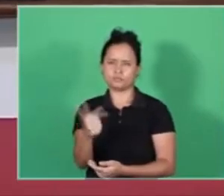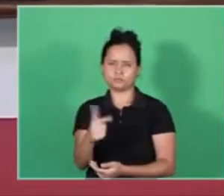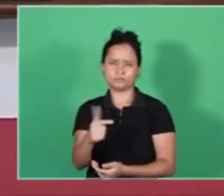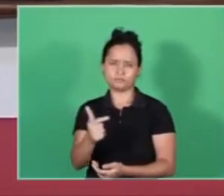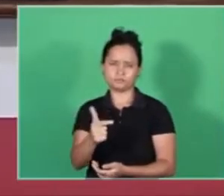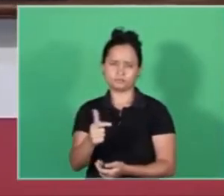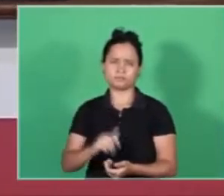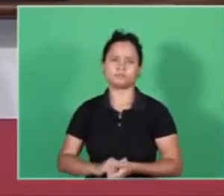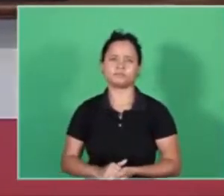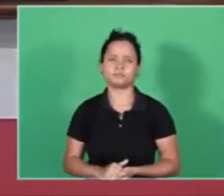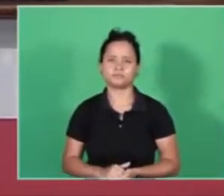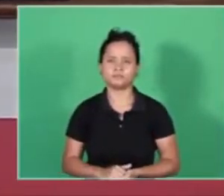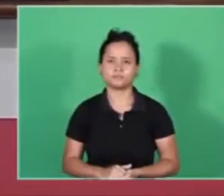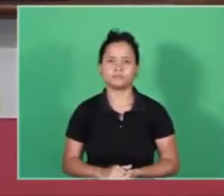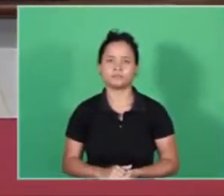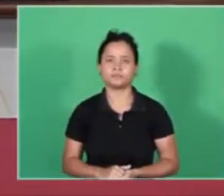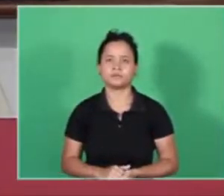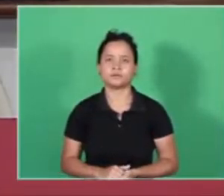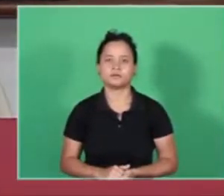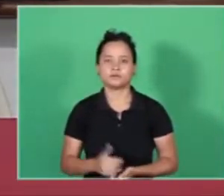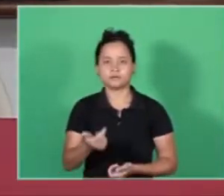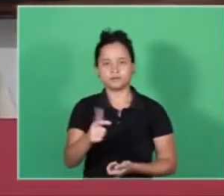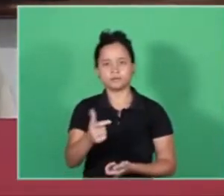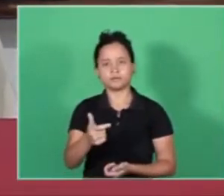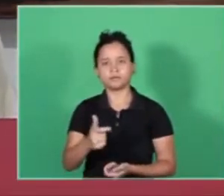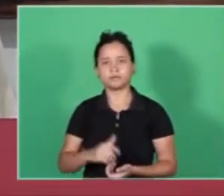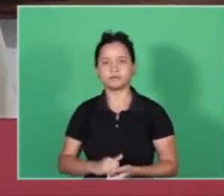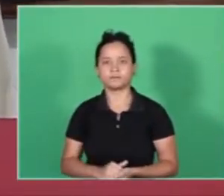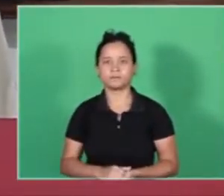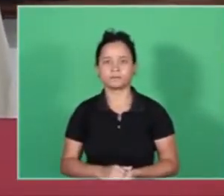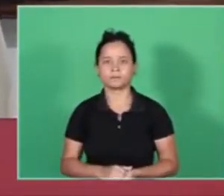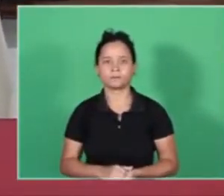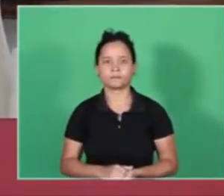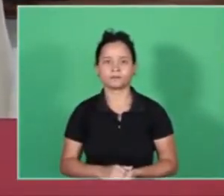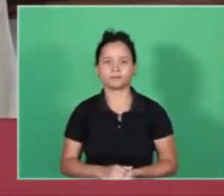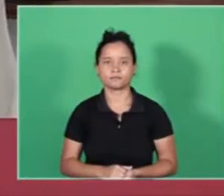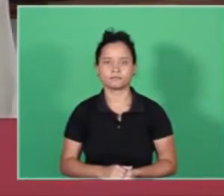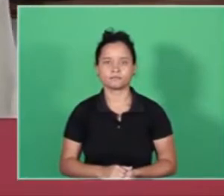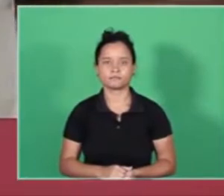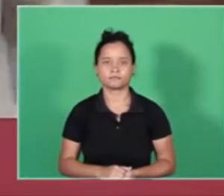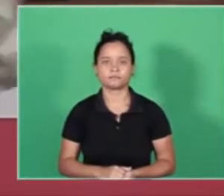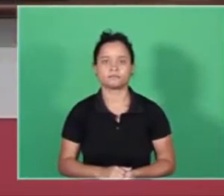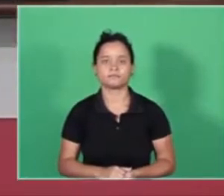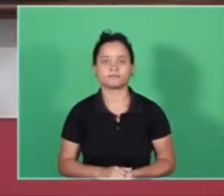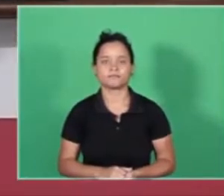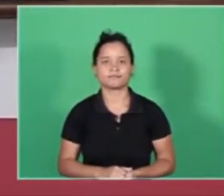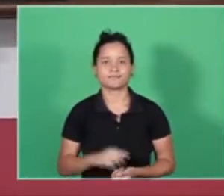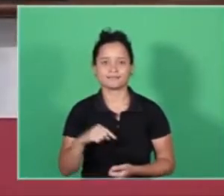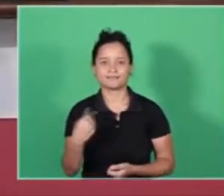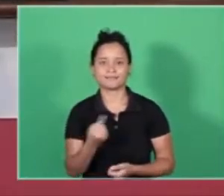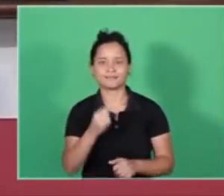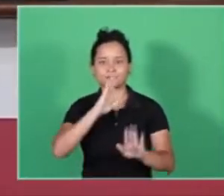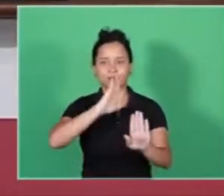There's no one that can go up against this ideology.